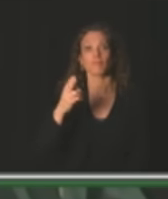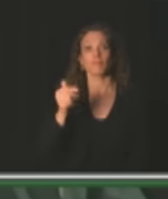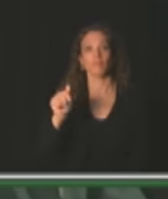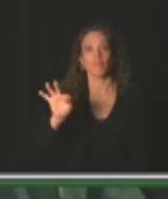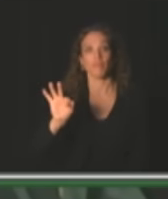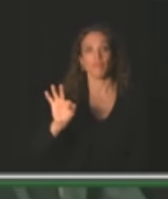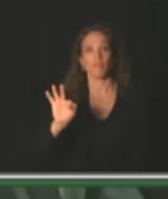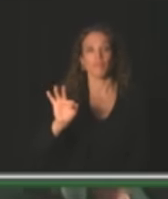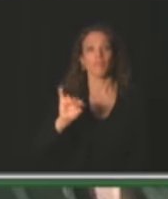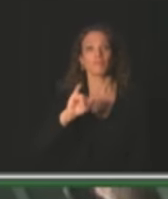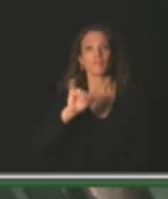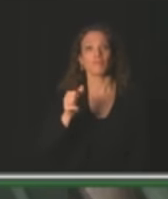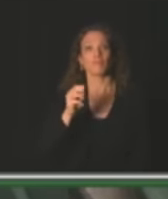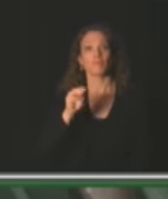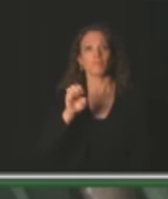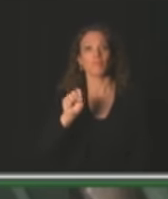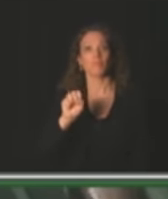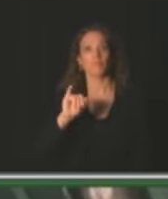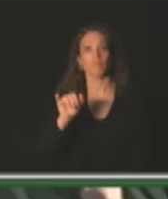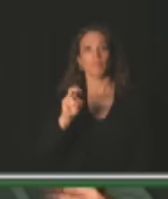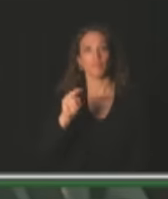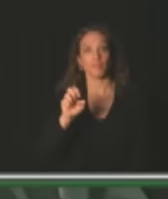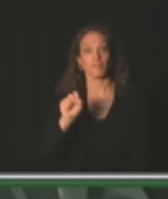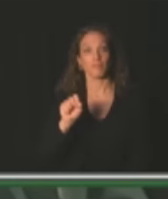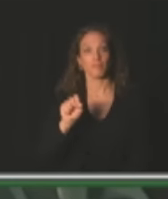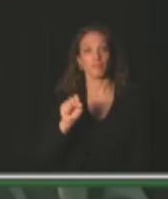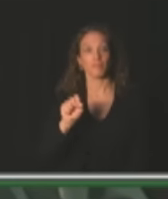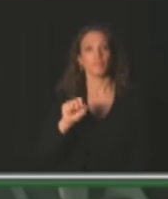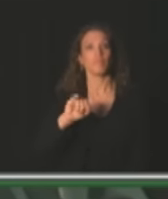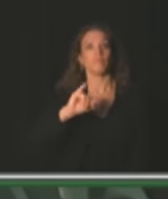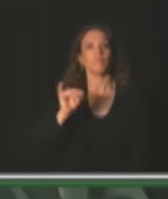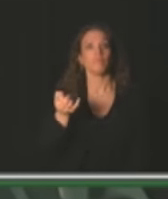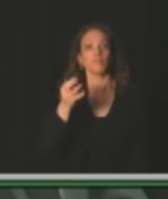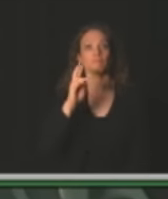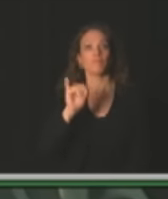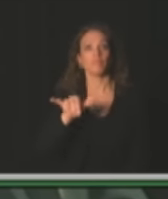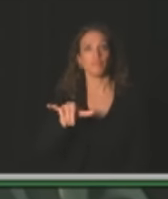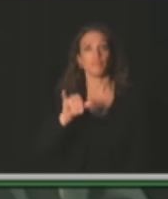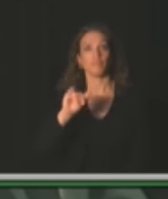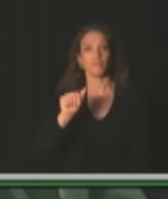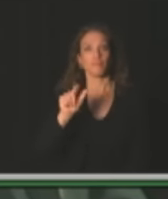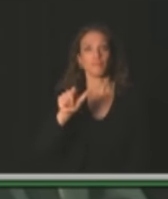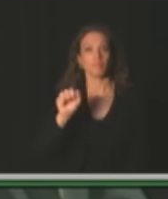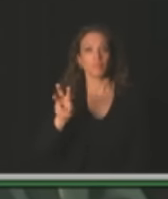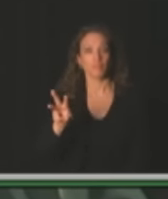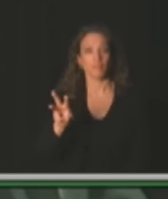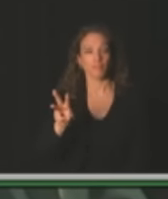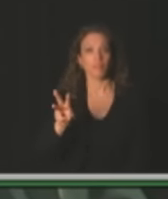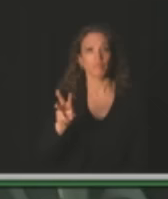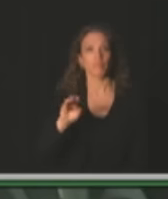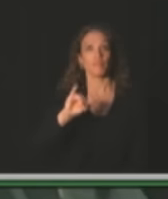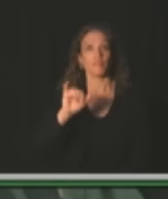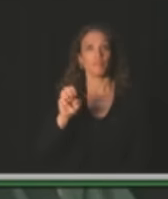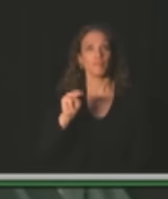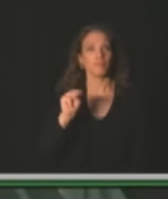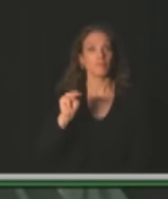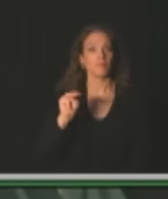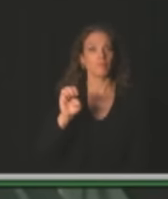James Jones, Jeffrey Law, James Wardup.